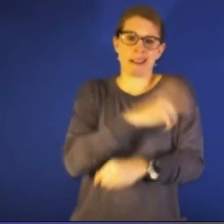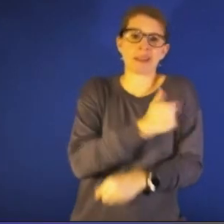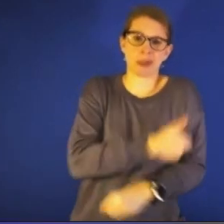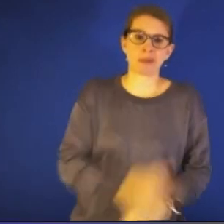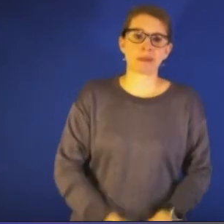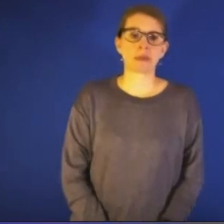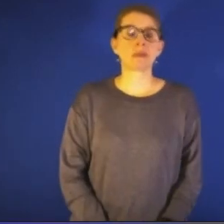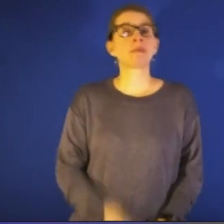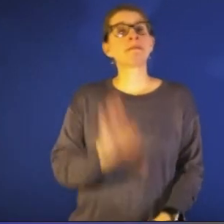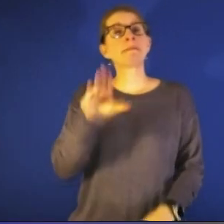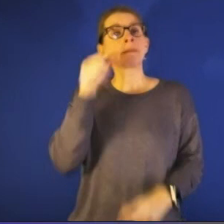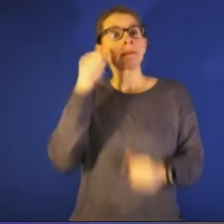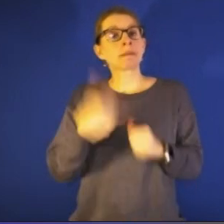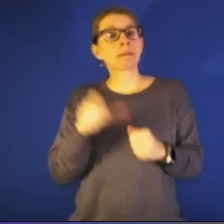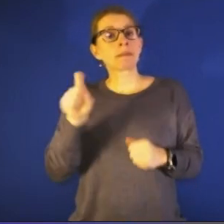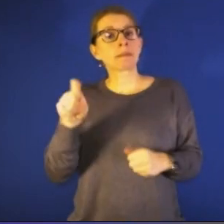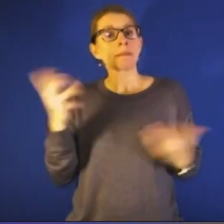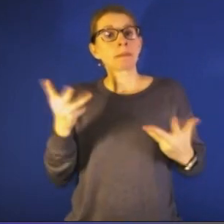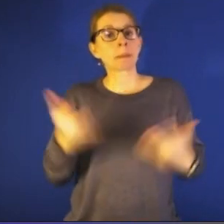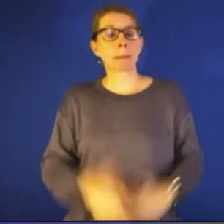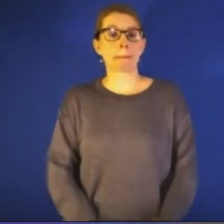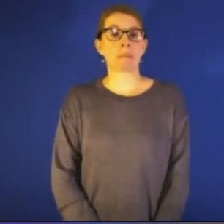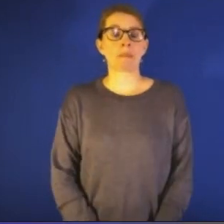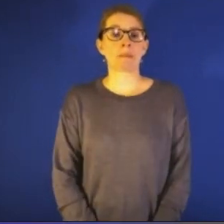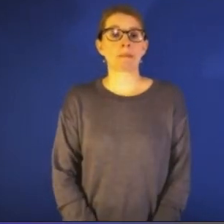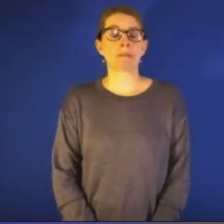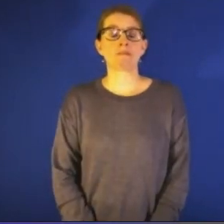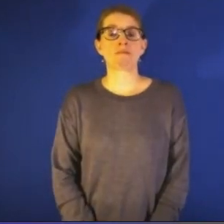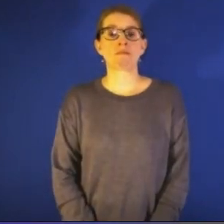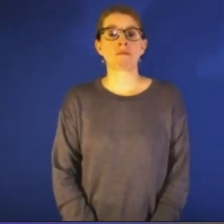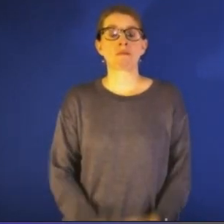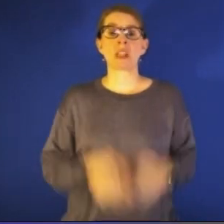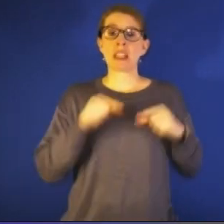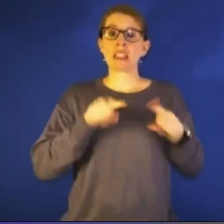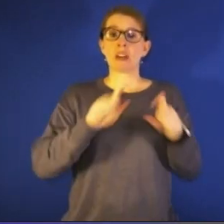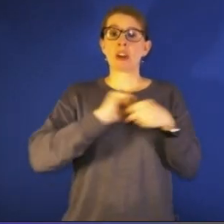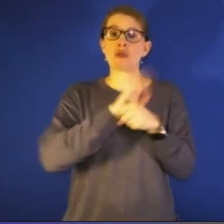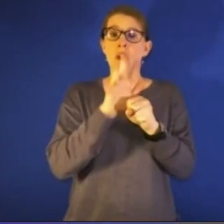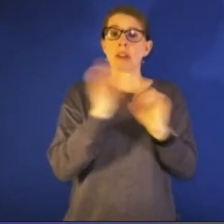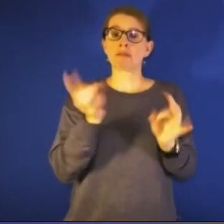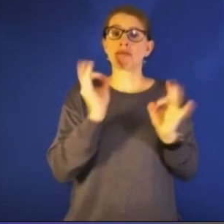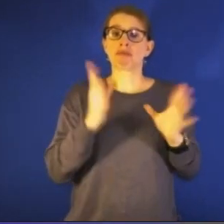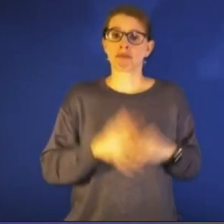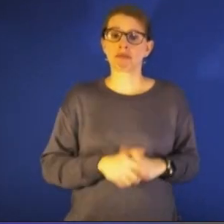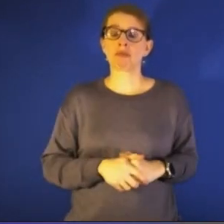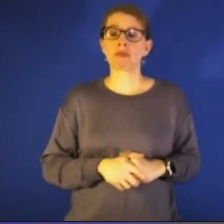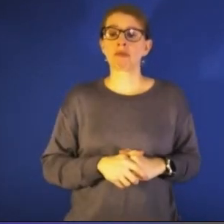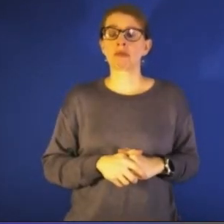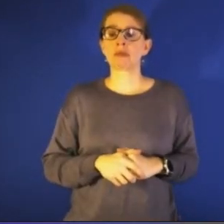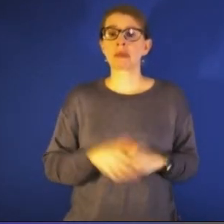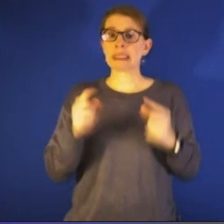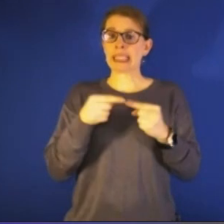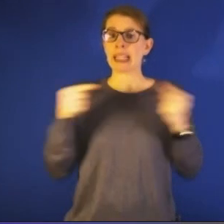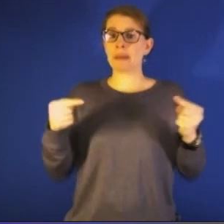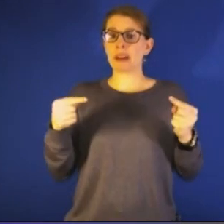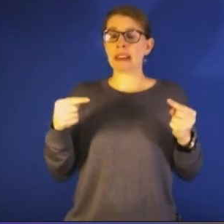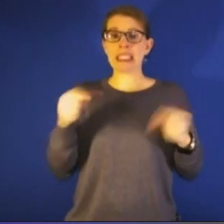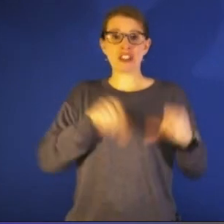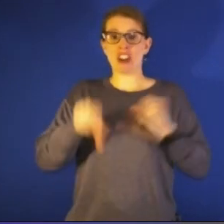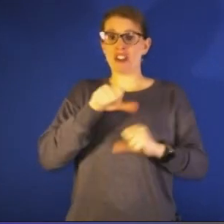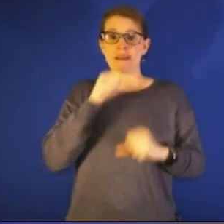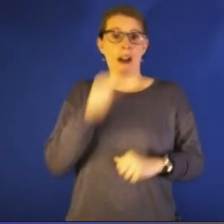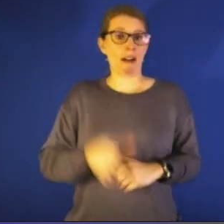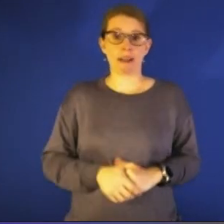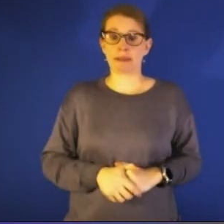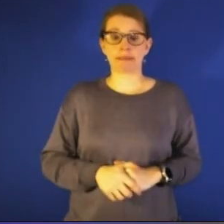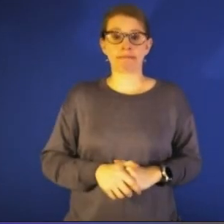remember. During this crisis, and you've heard us say this before, the enemy is not each other. It's not a